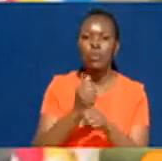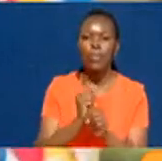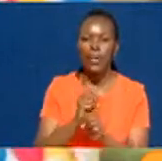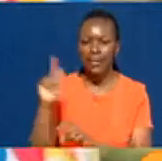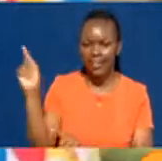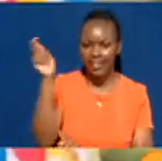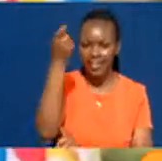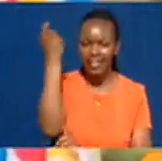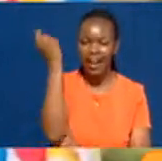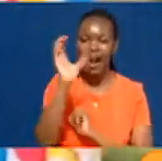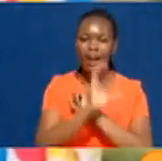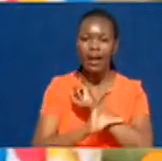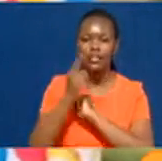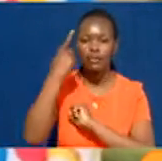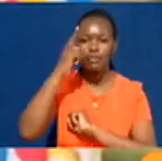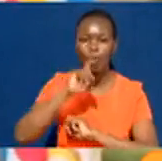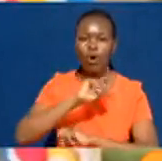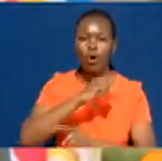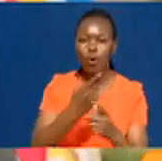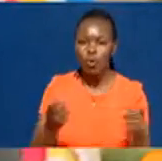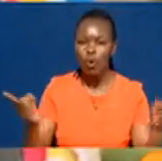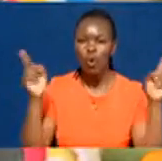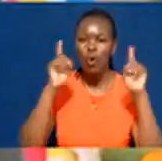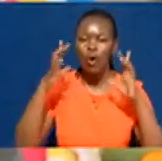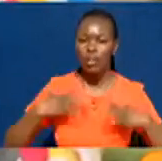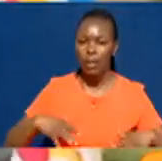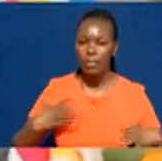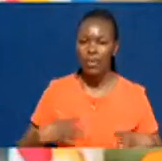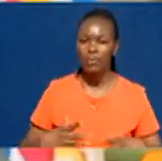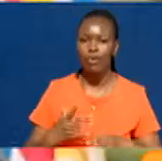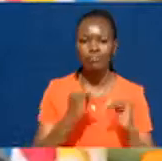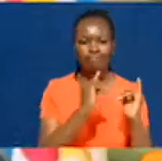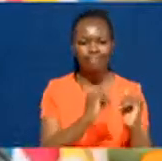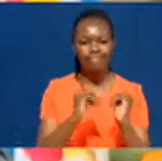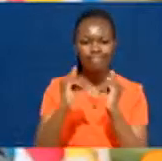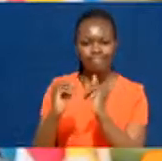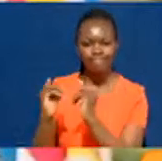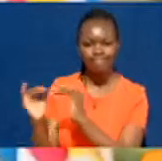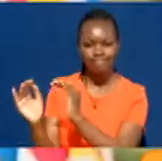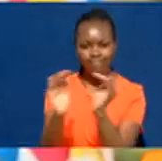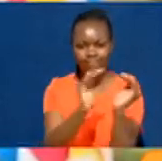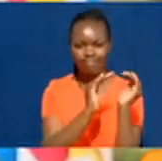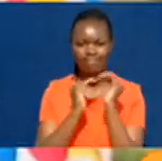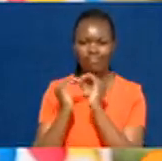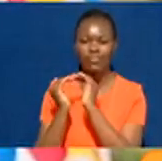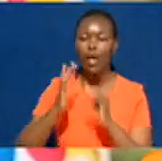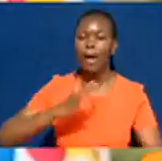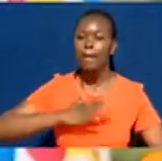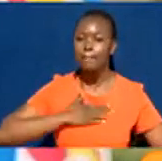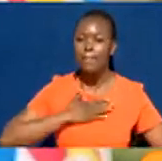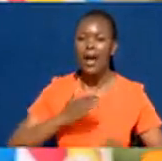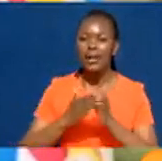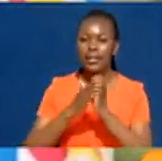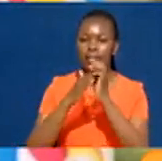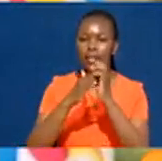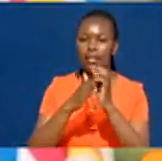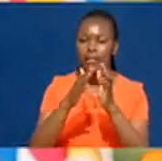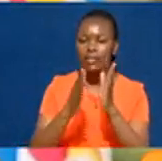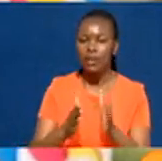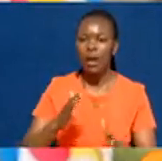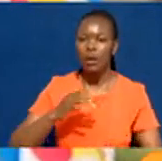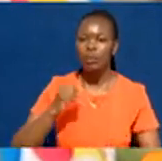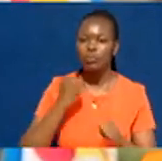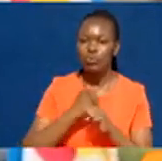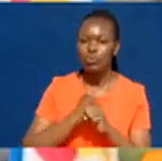everybody and everyone. My administration shall do justice to all, regardless of their social